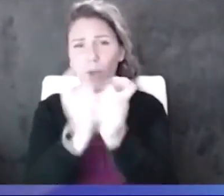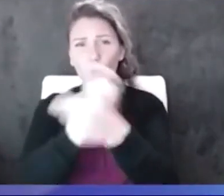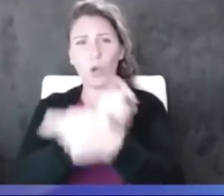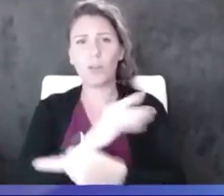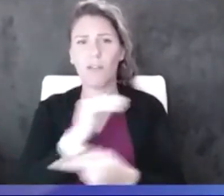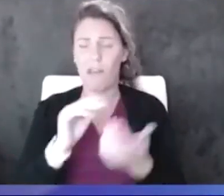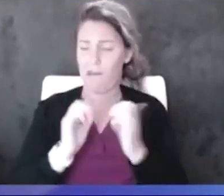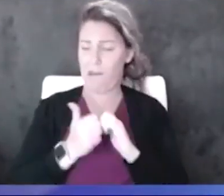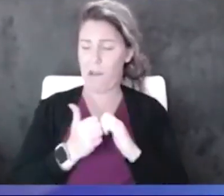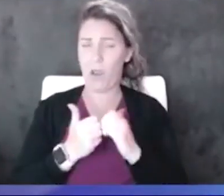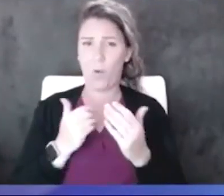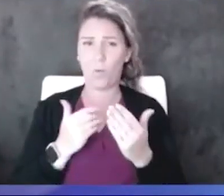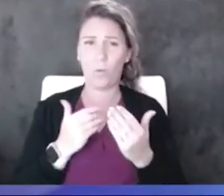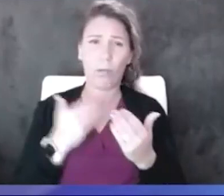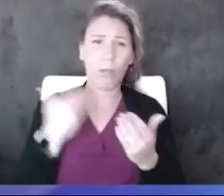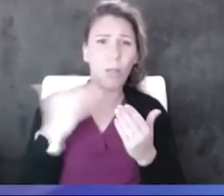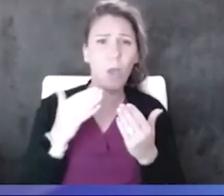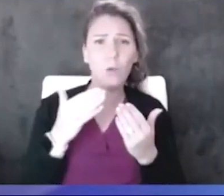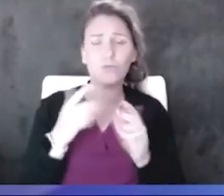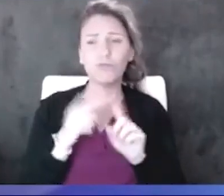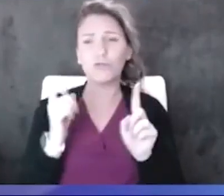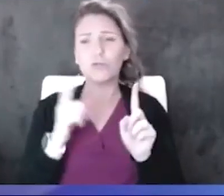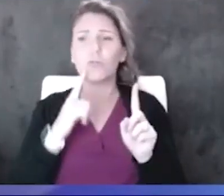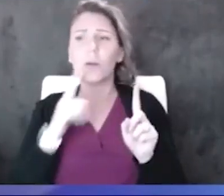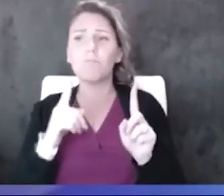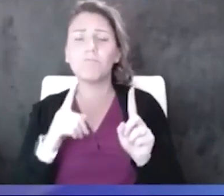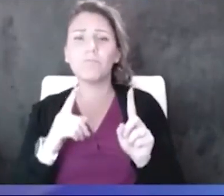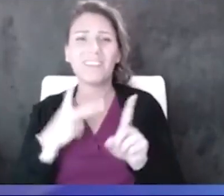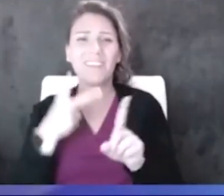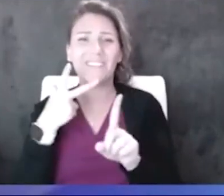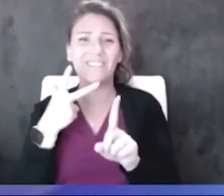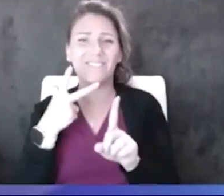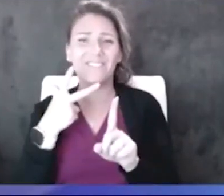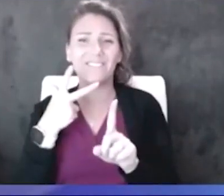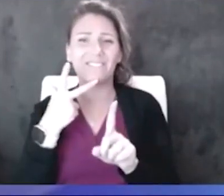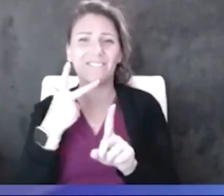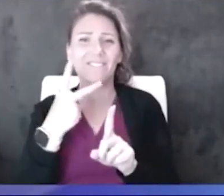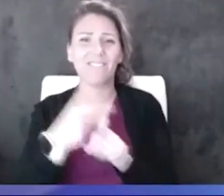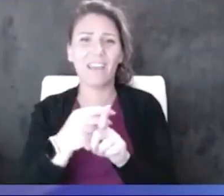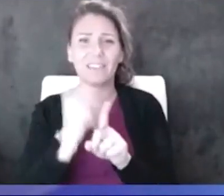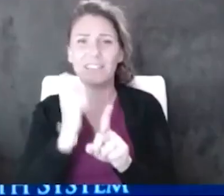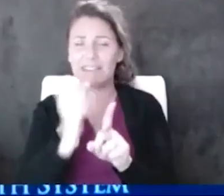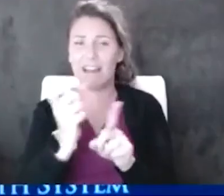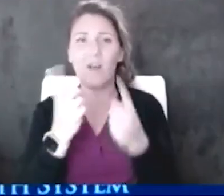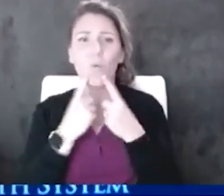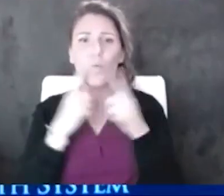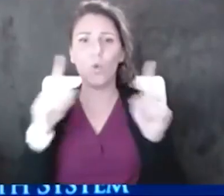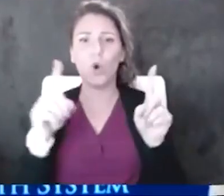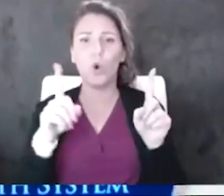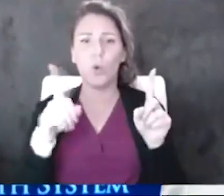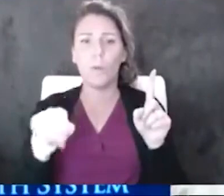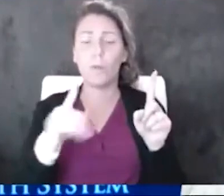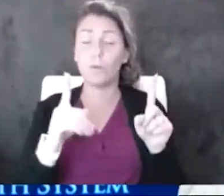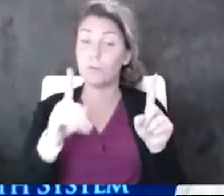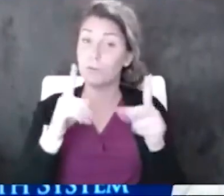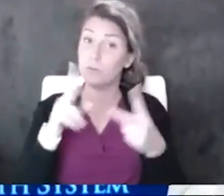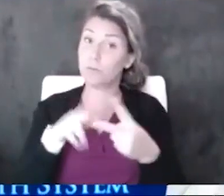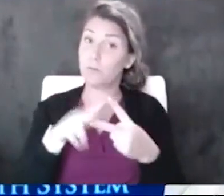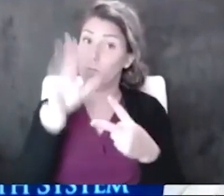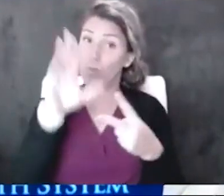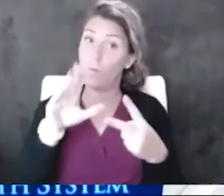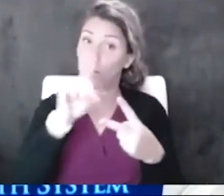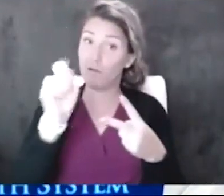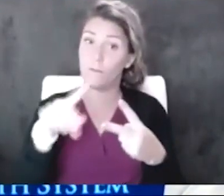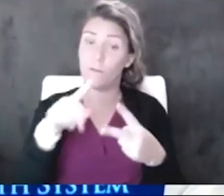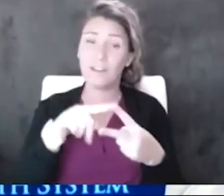how close away are we from vaccines not working? No, those are two great questions. So first of all, I don't think it's going to stop